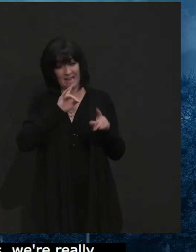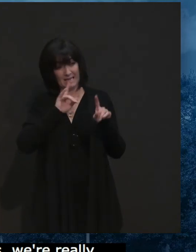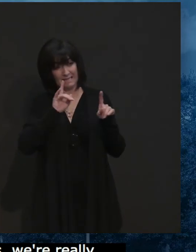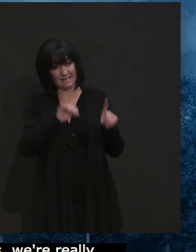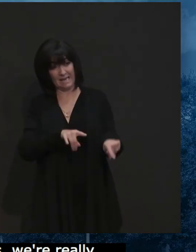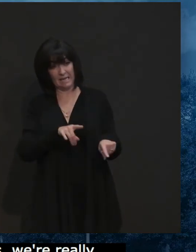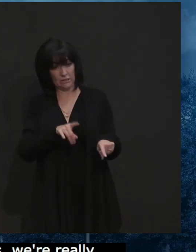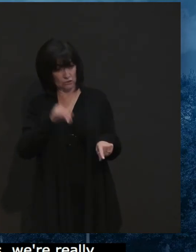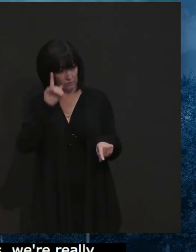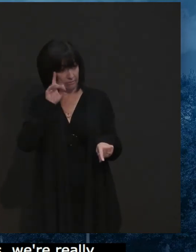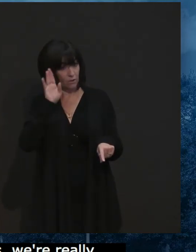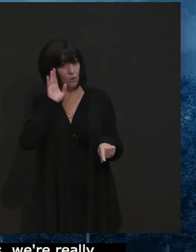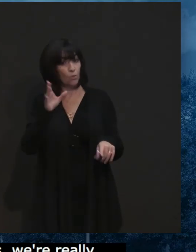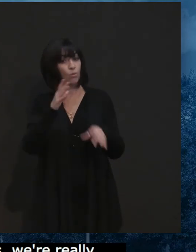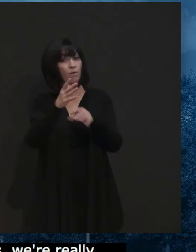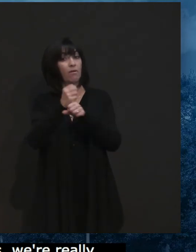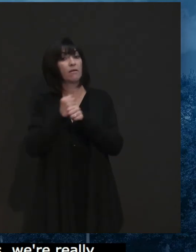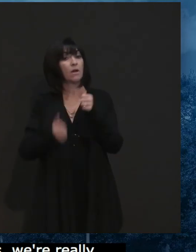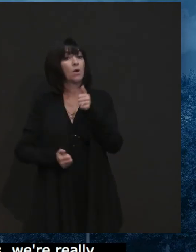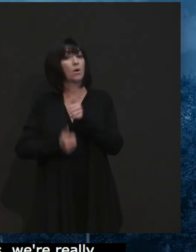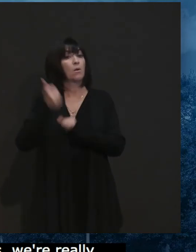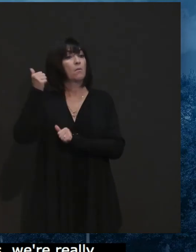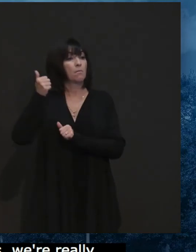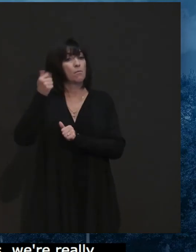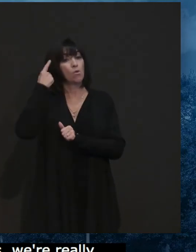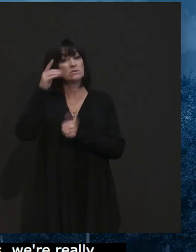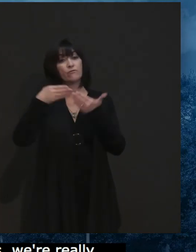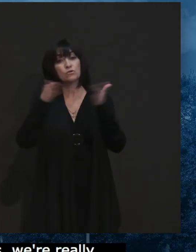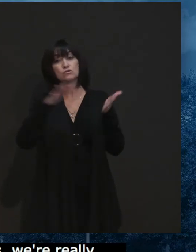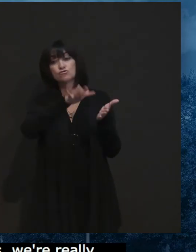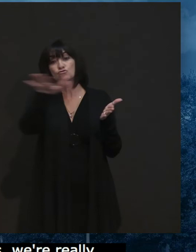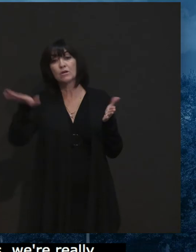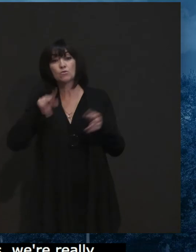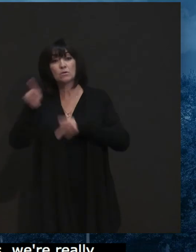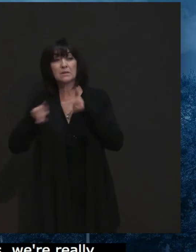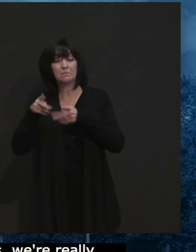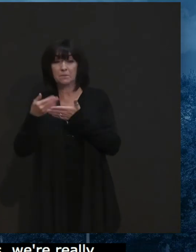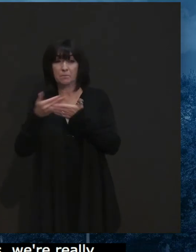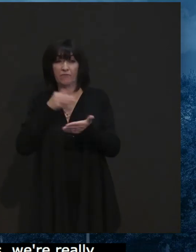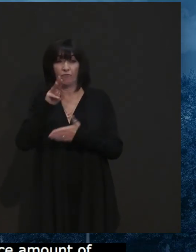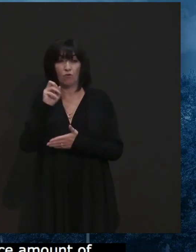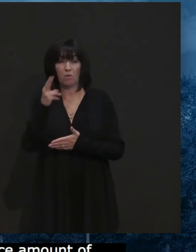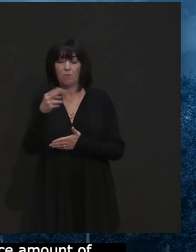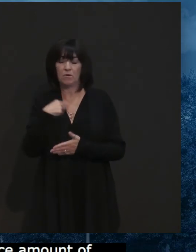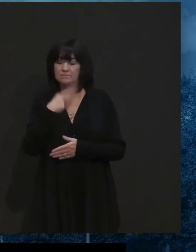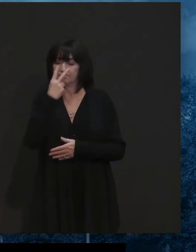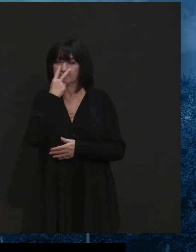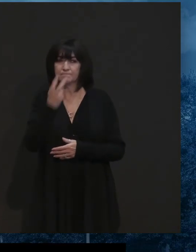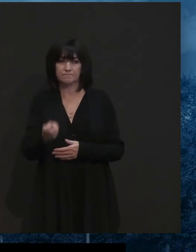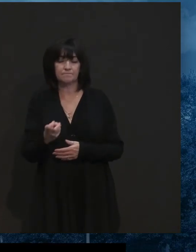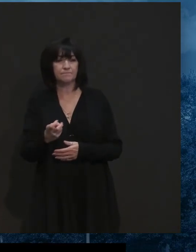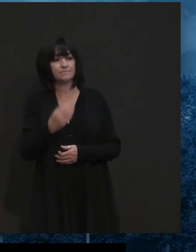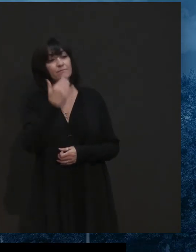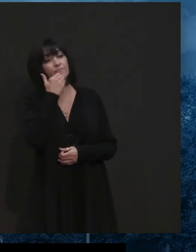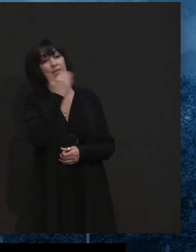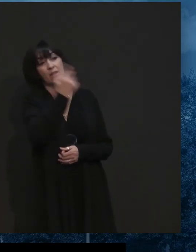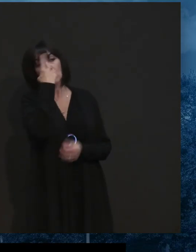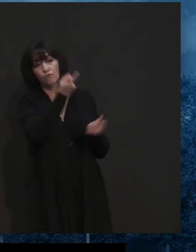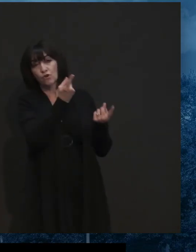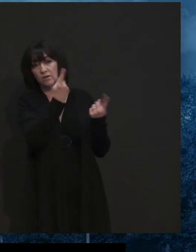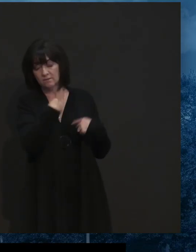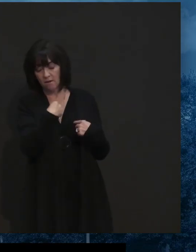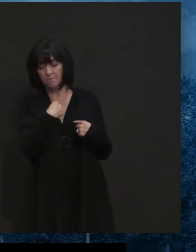than March, and I think that's optimistic. Thank you so much. Thank you, and thanks for coming. We also